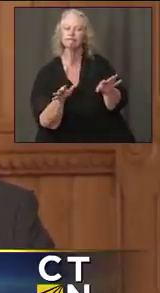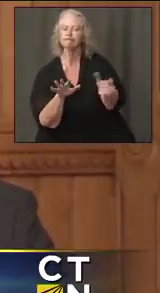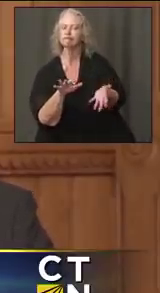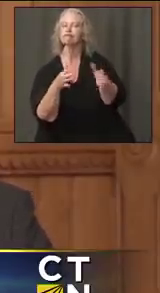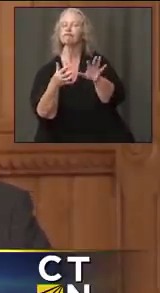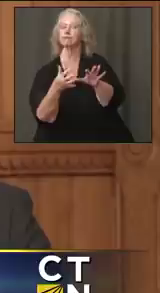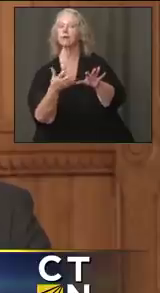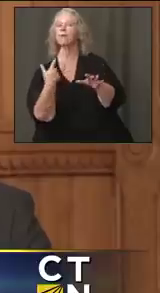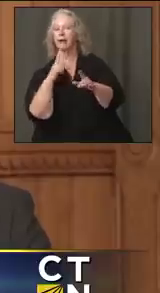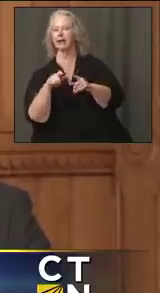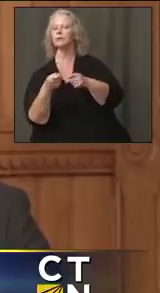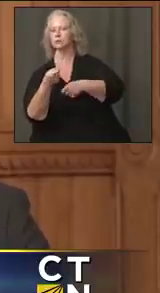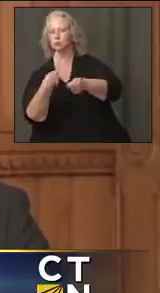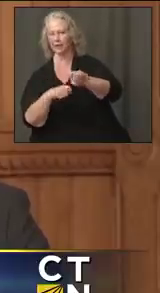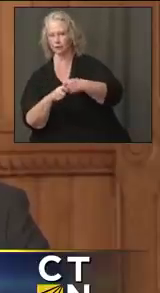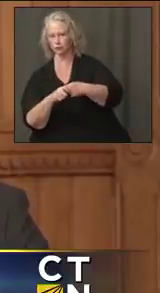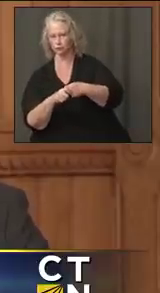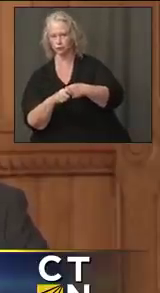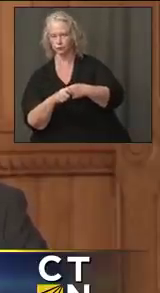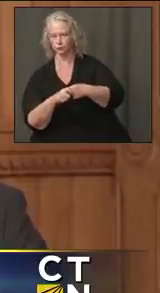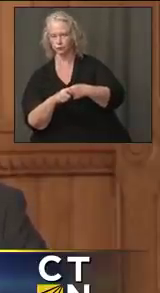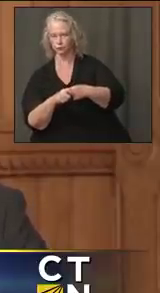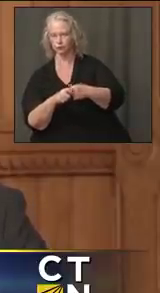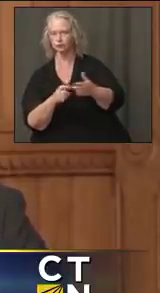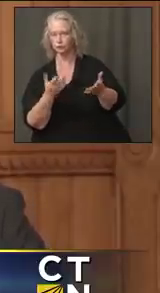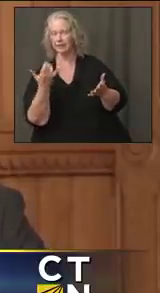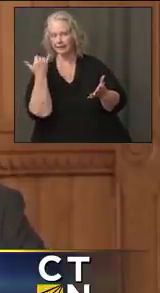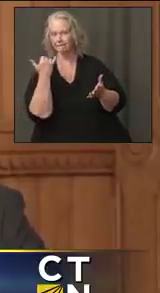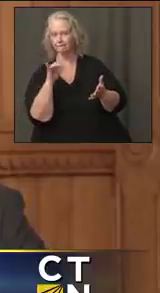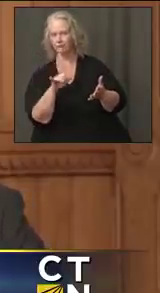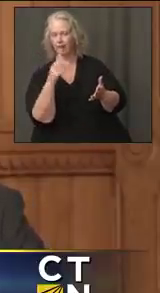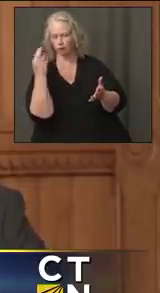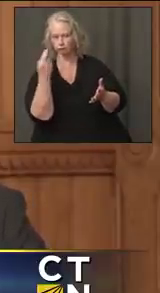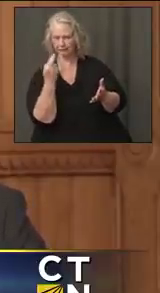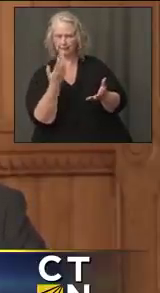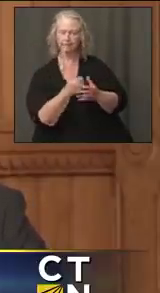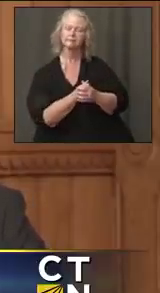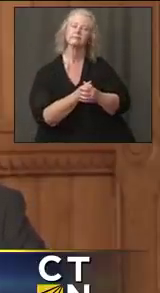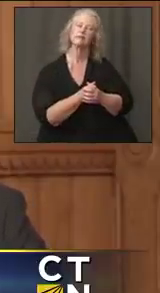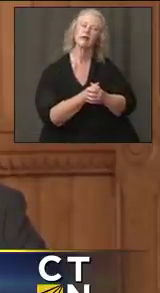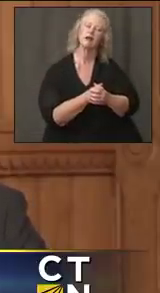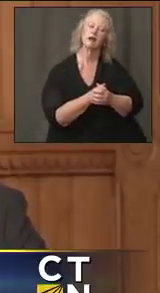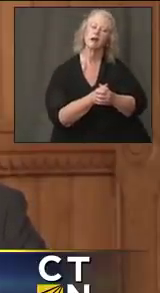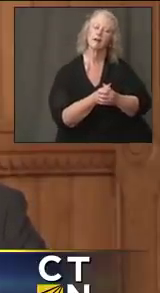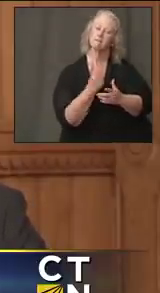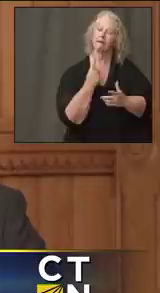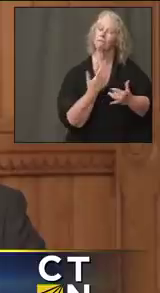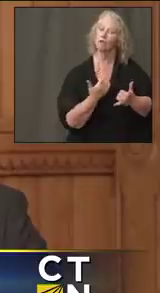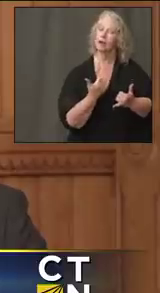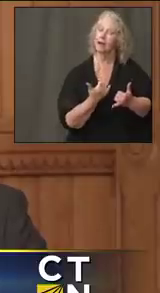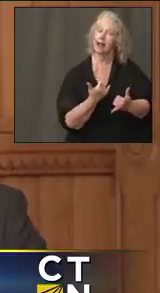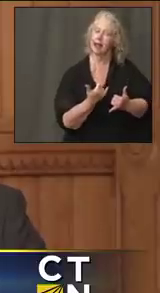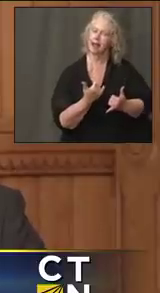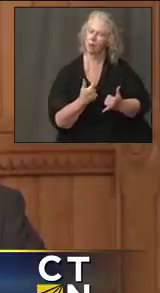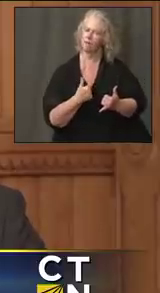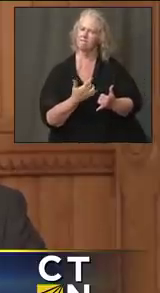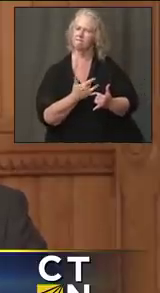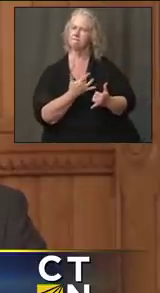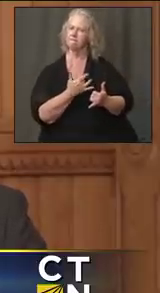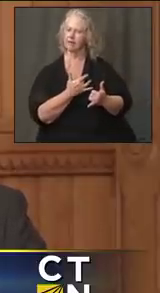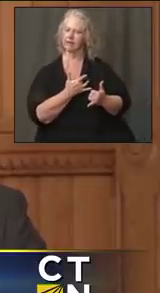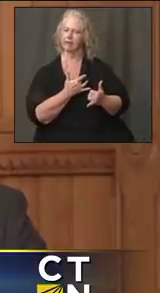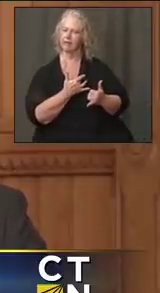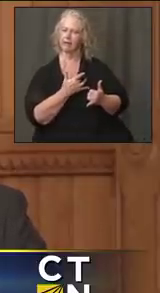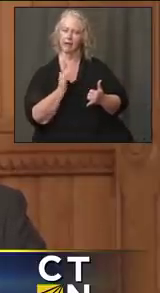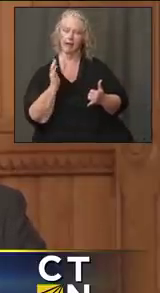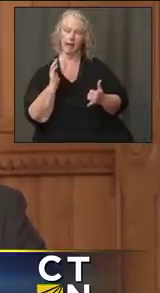of ramping down of where we are with regard to spread. Currently in Connecticut, our data is showing that we're